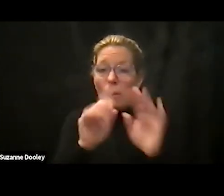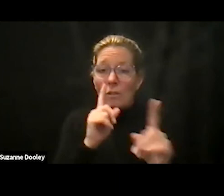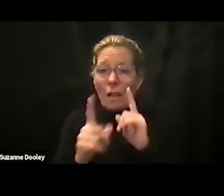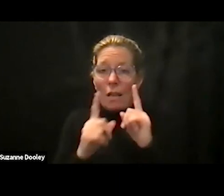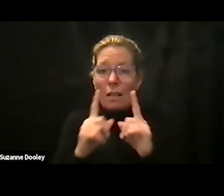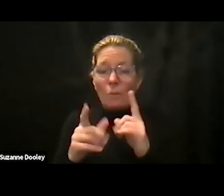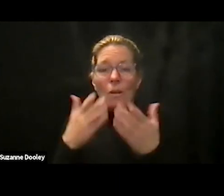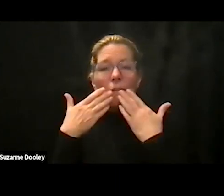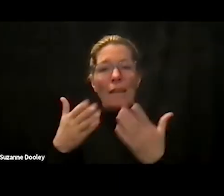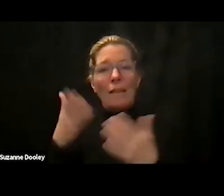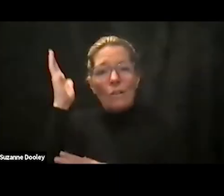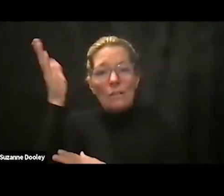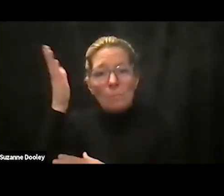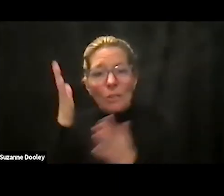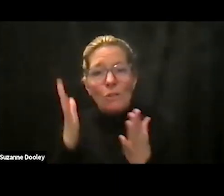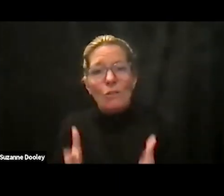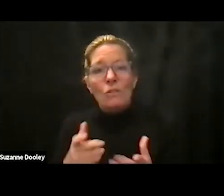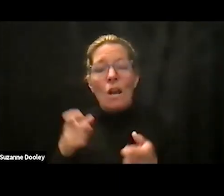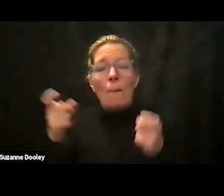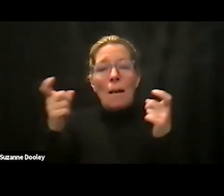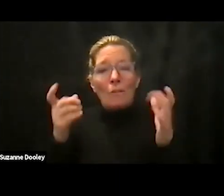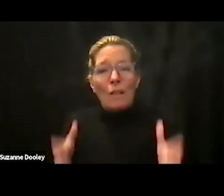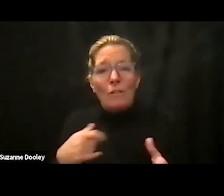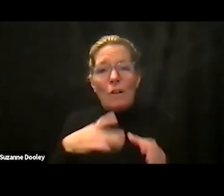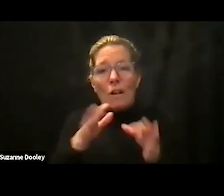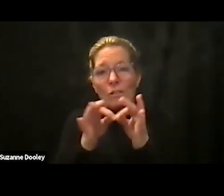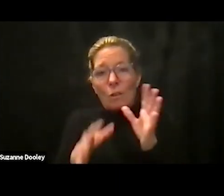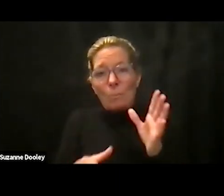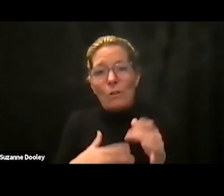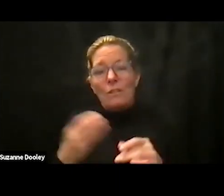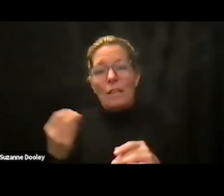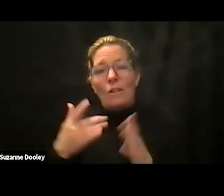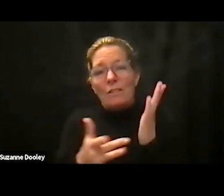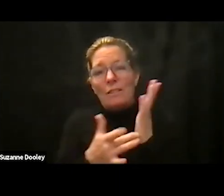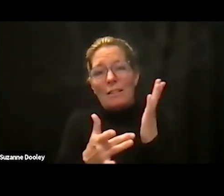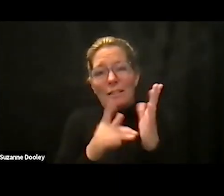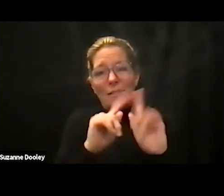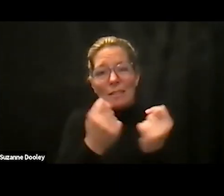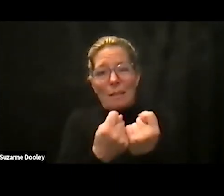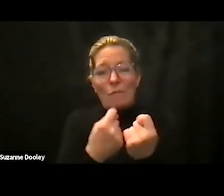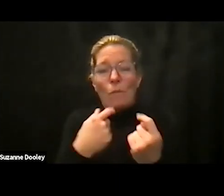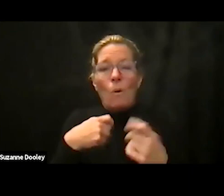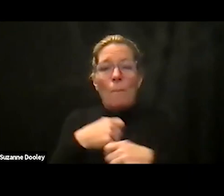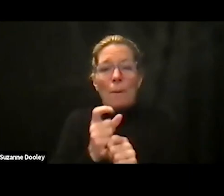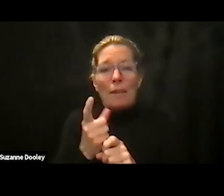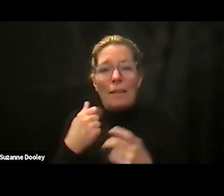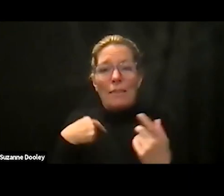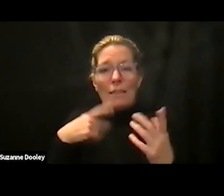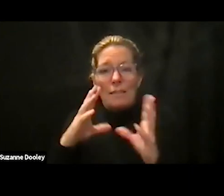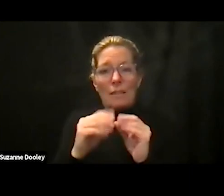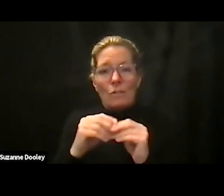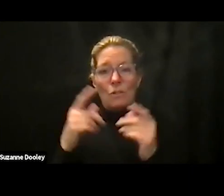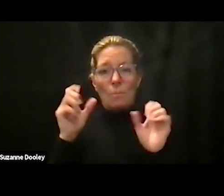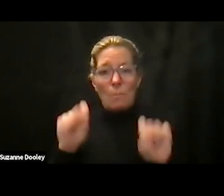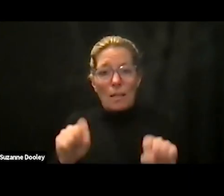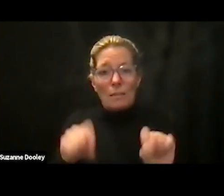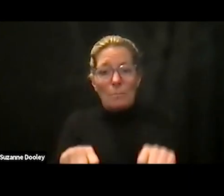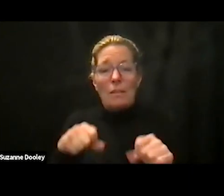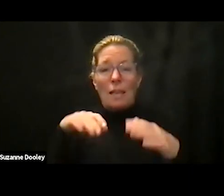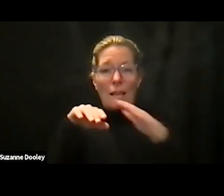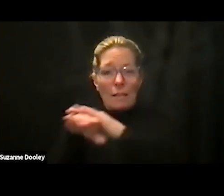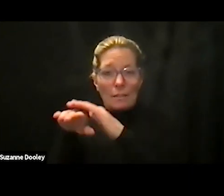to thank all of our speakers, our moderator, our interpreters, and our technical team for making this session possible and